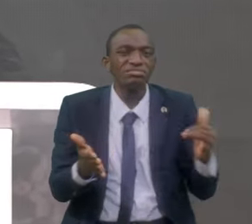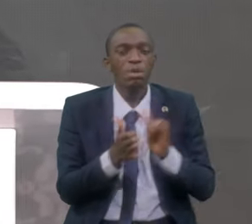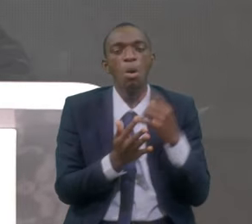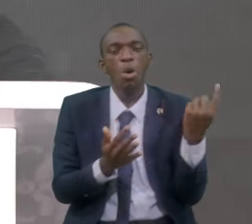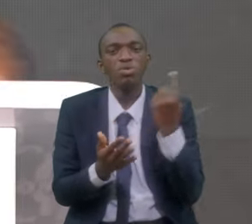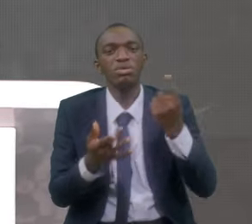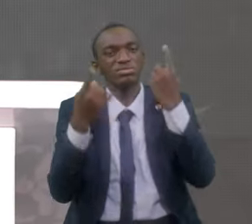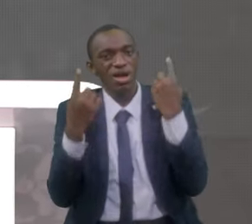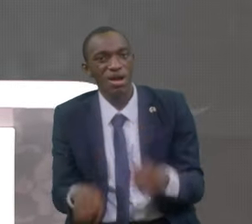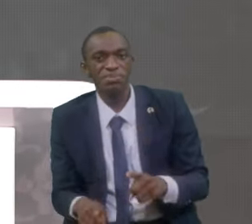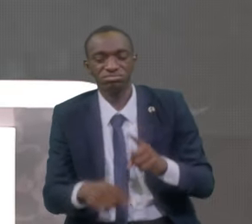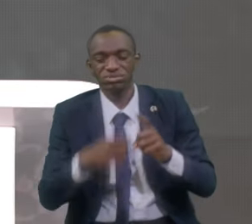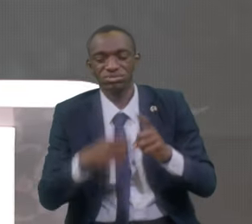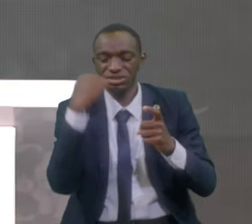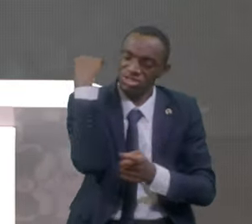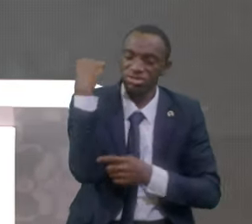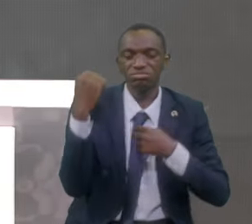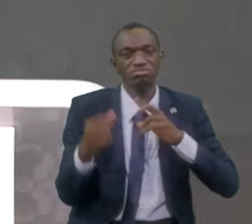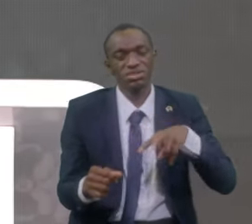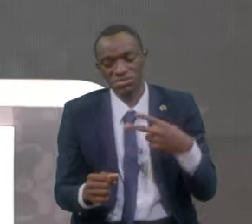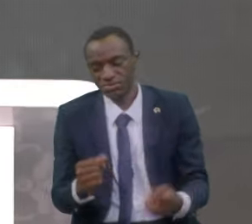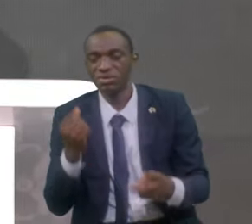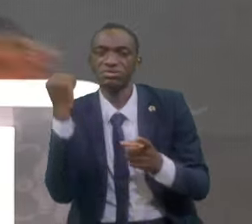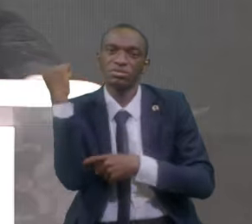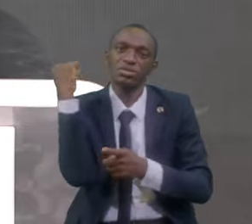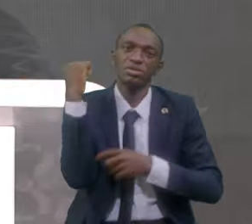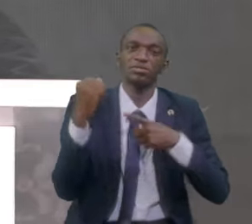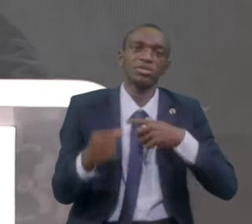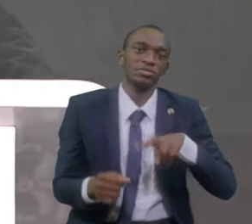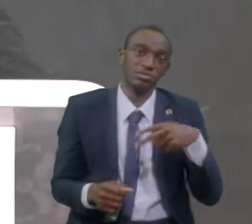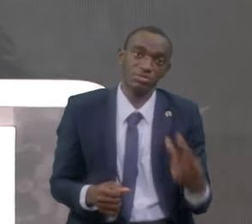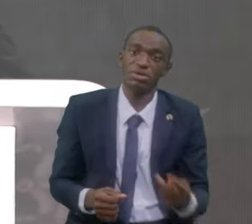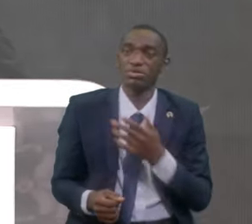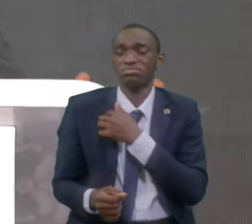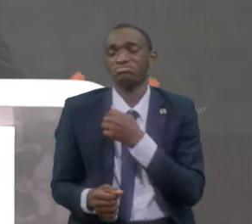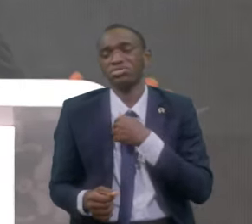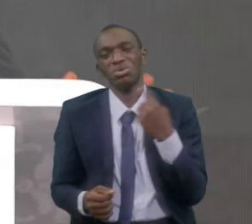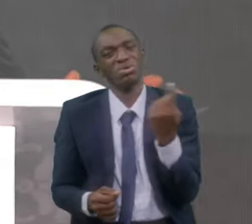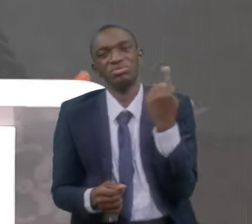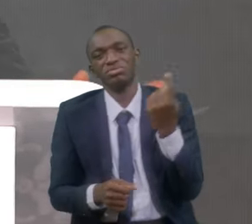that temptation that always comes, and you yield